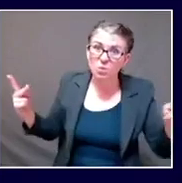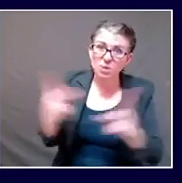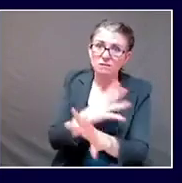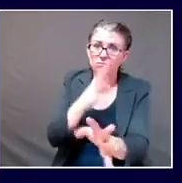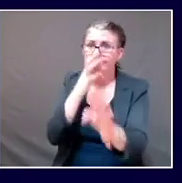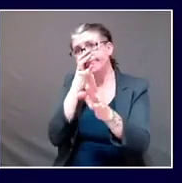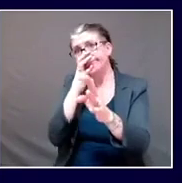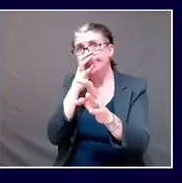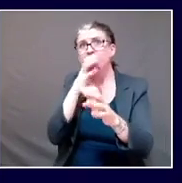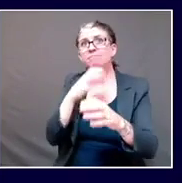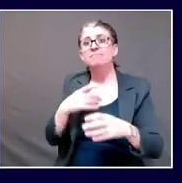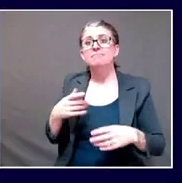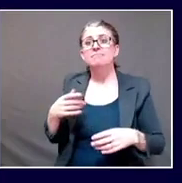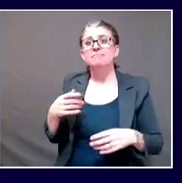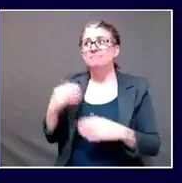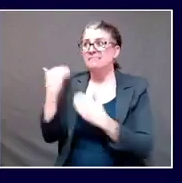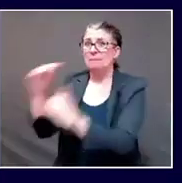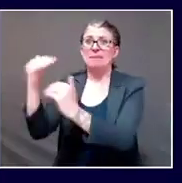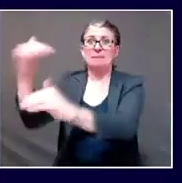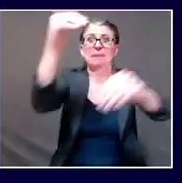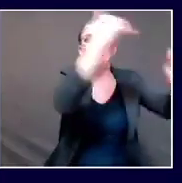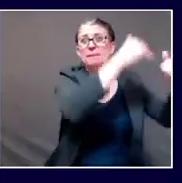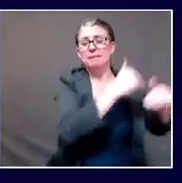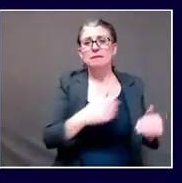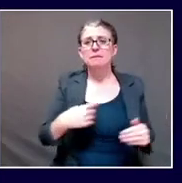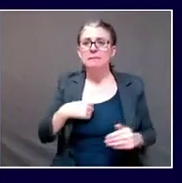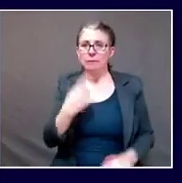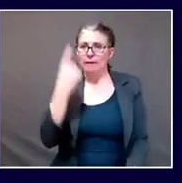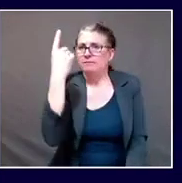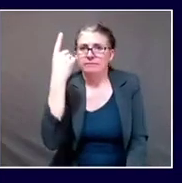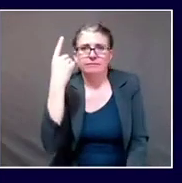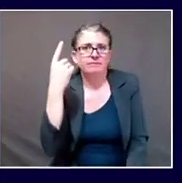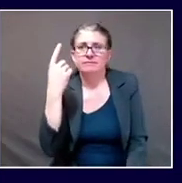Other states have changed the indoor and outdoor gathering limits.